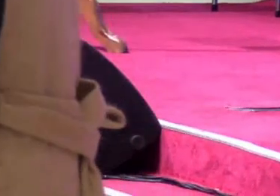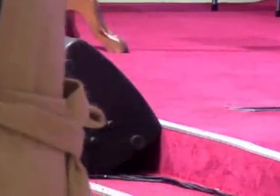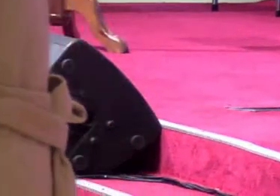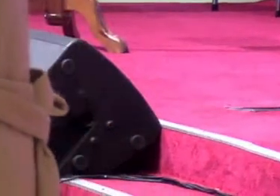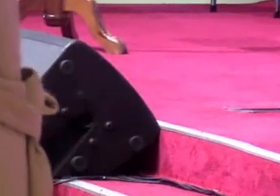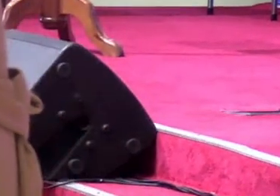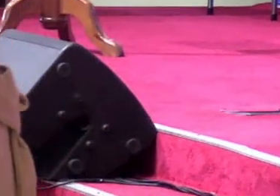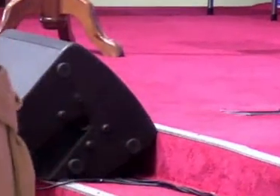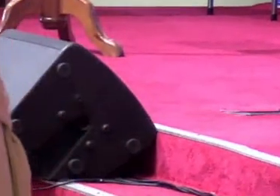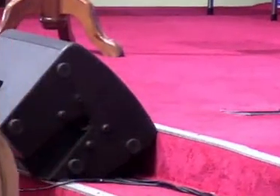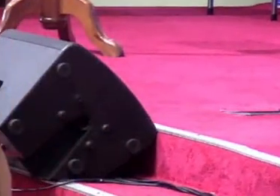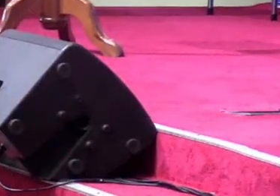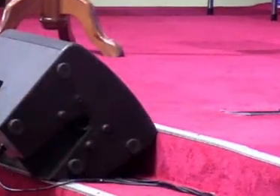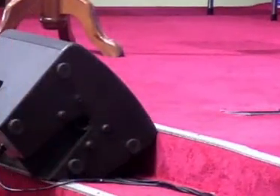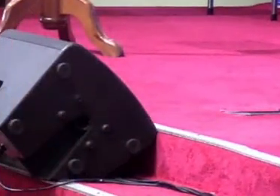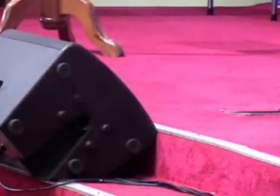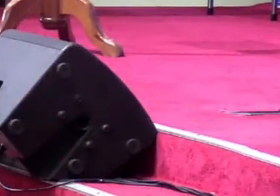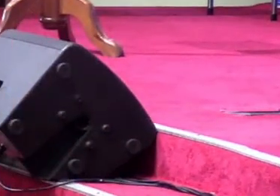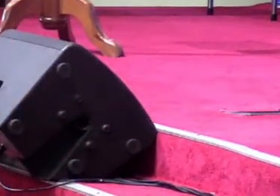Kai moto